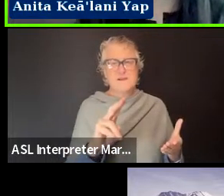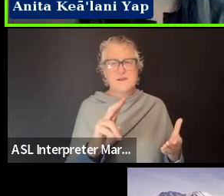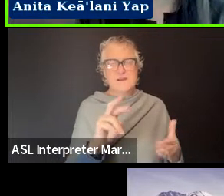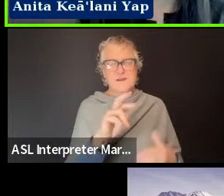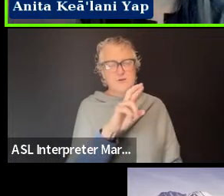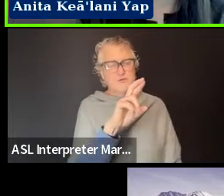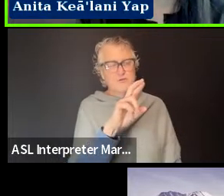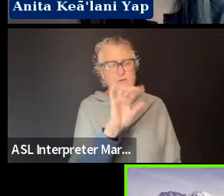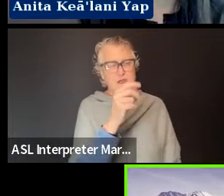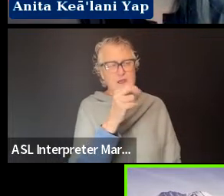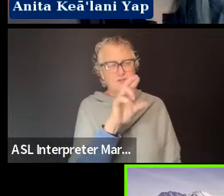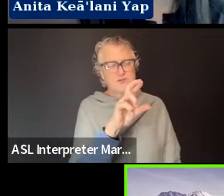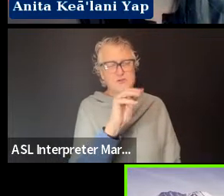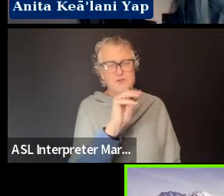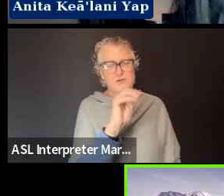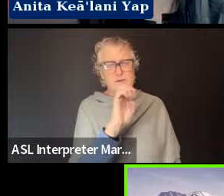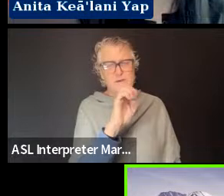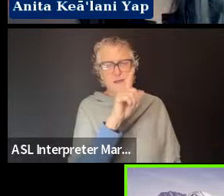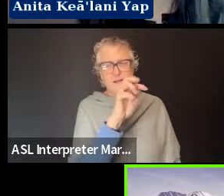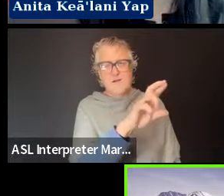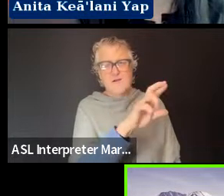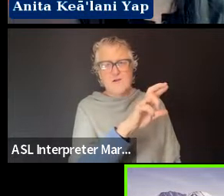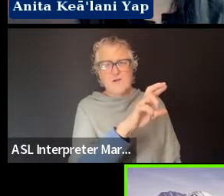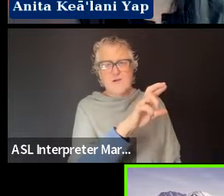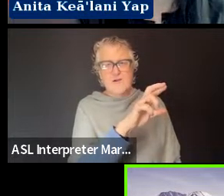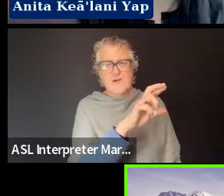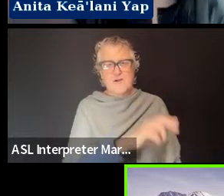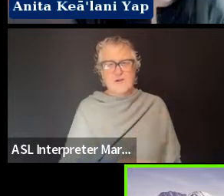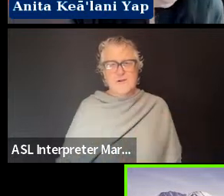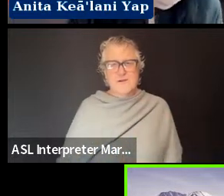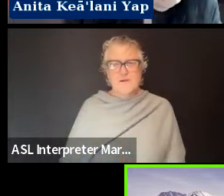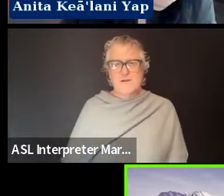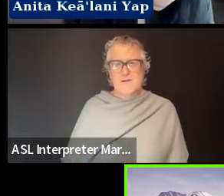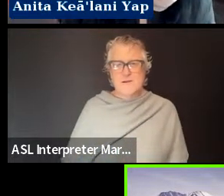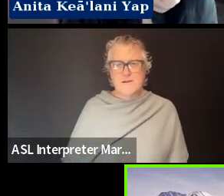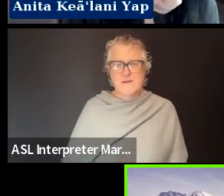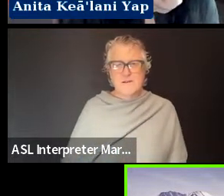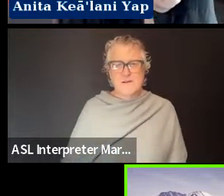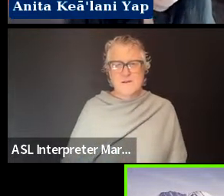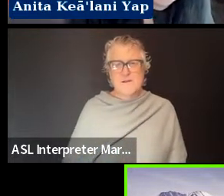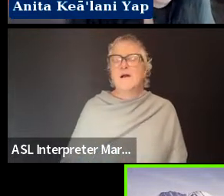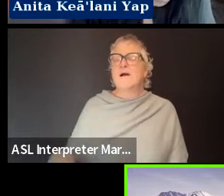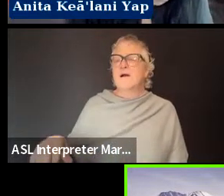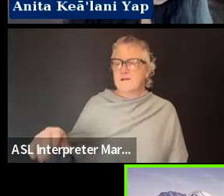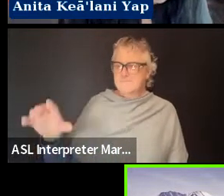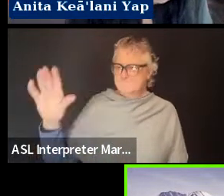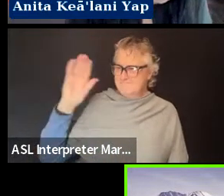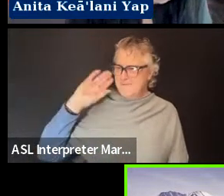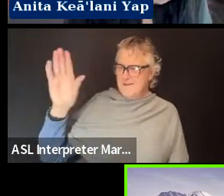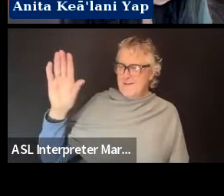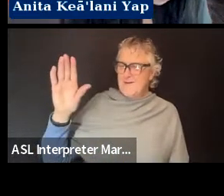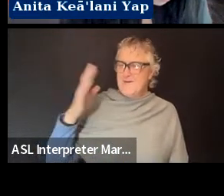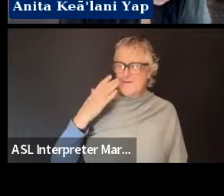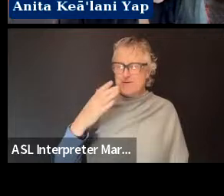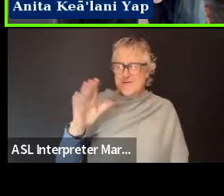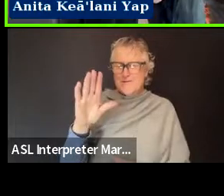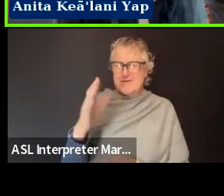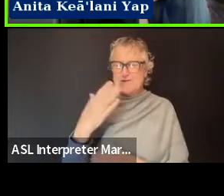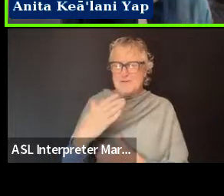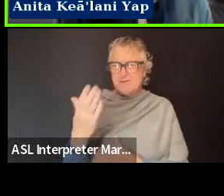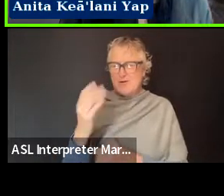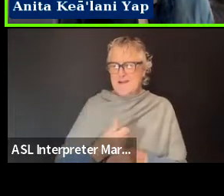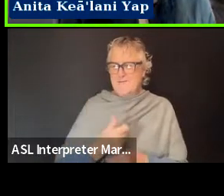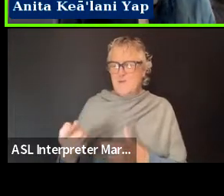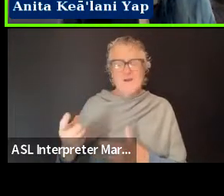Millar. Good morning, everyone. No updates. Looking forward to the conversation today. Thank you,